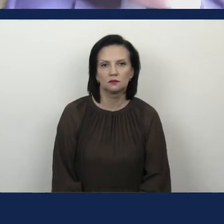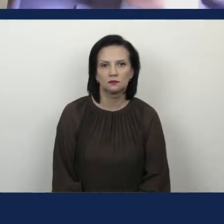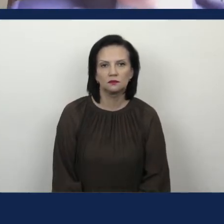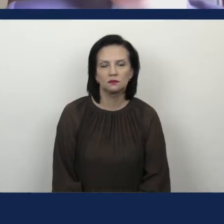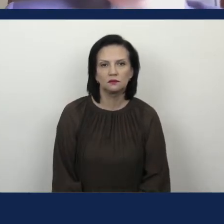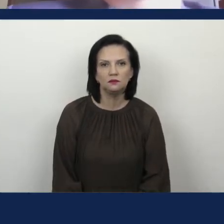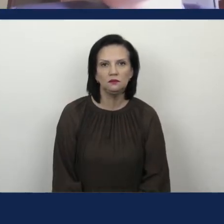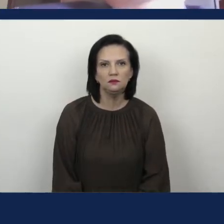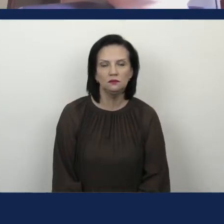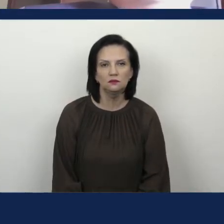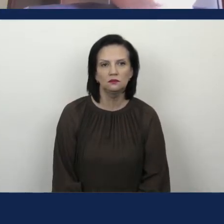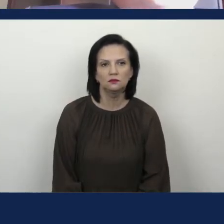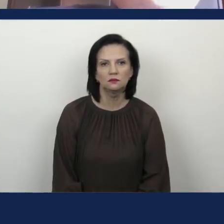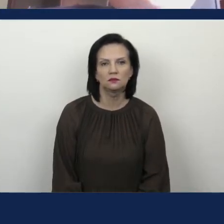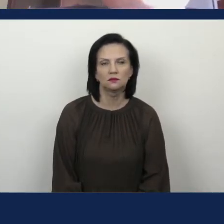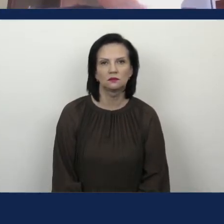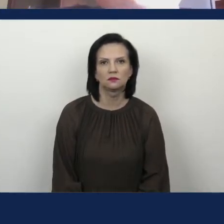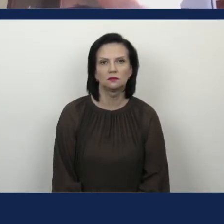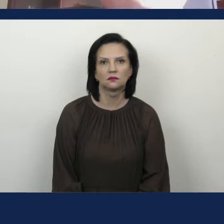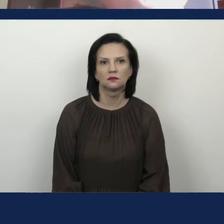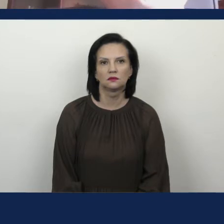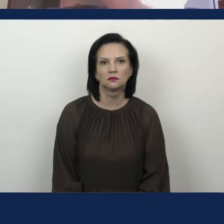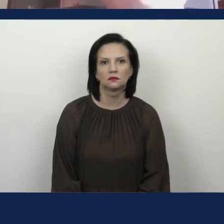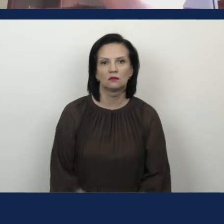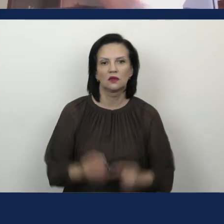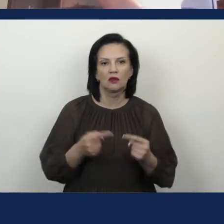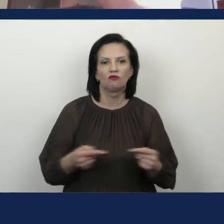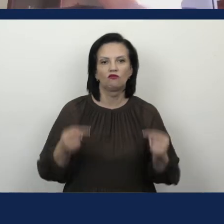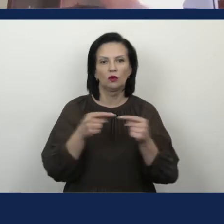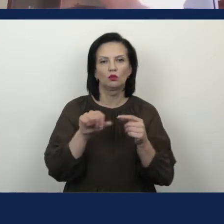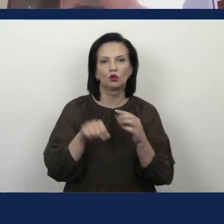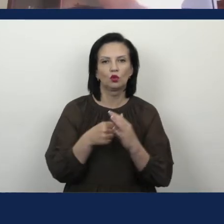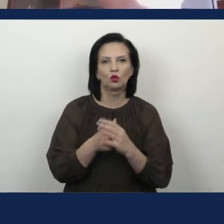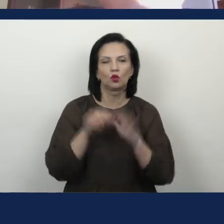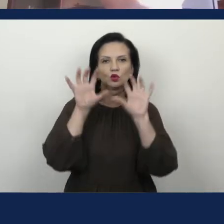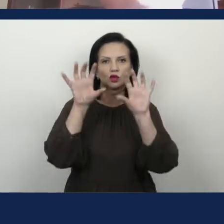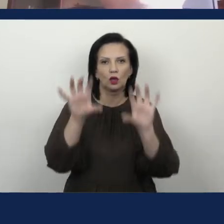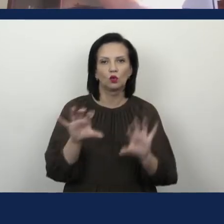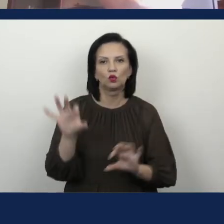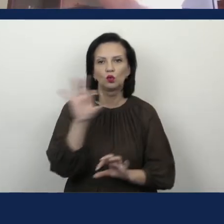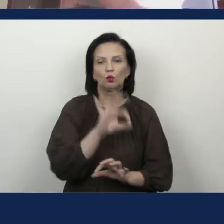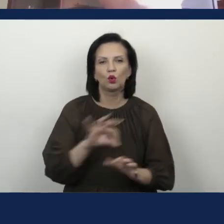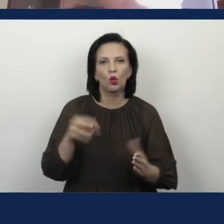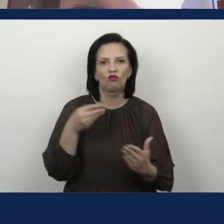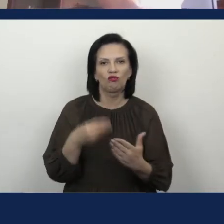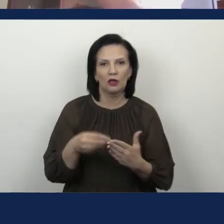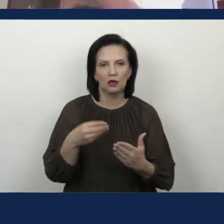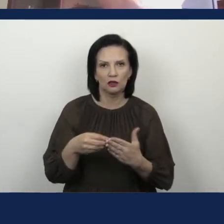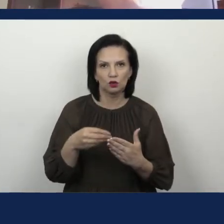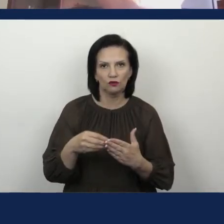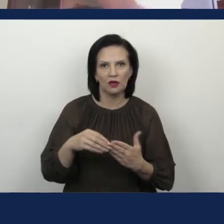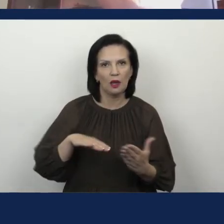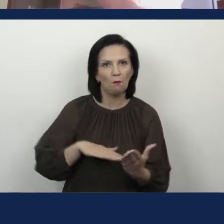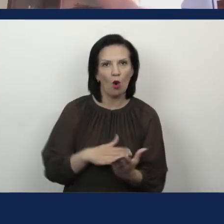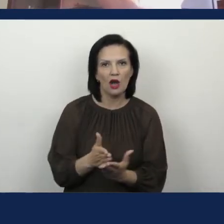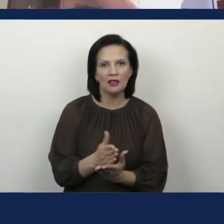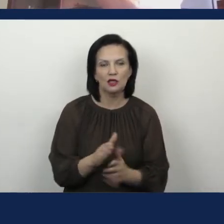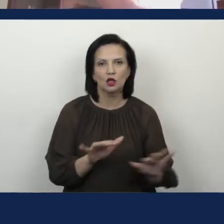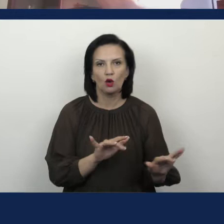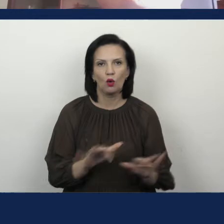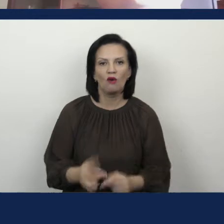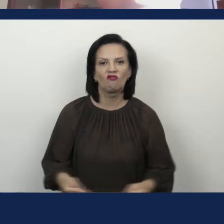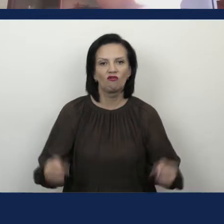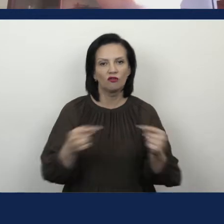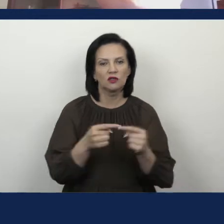Under the law on funding, a political campaign is defined as any activity